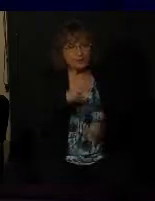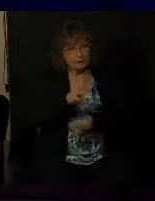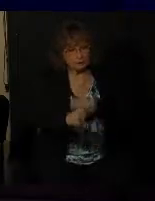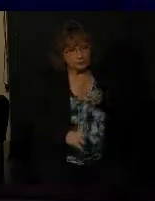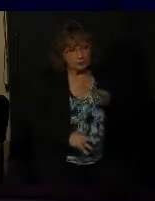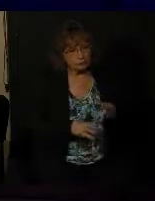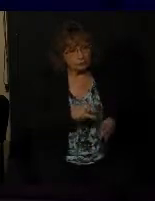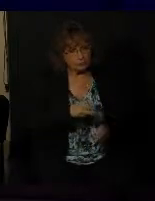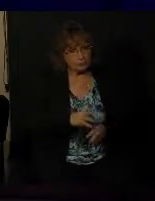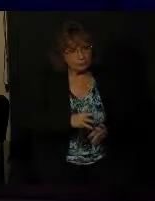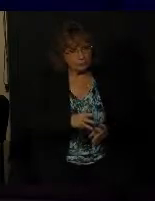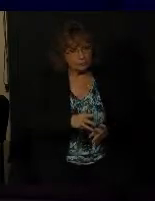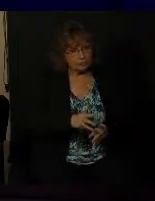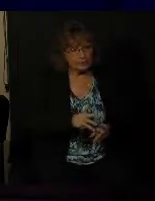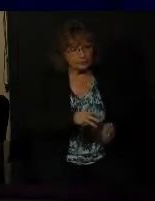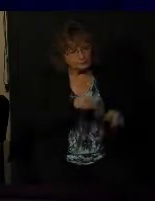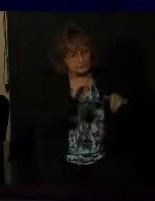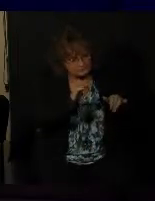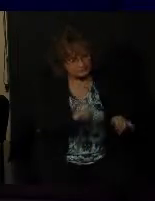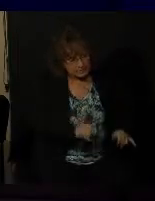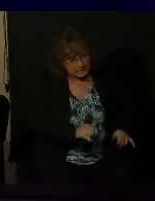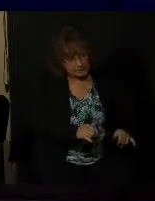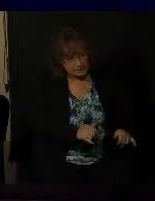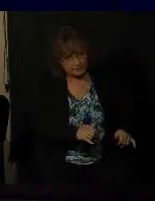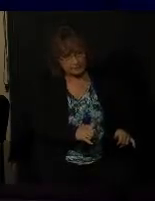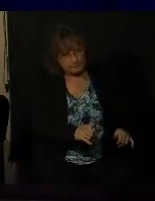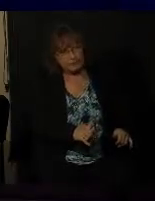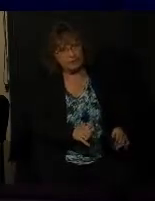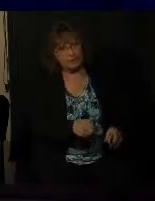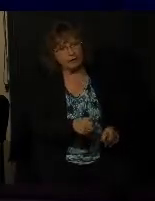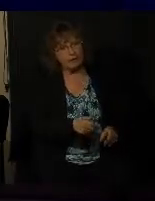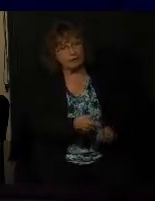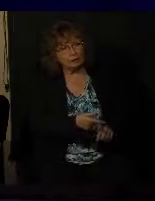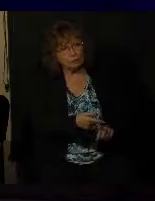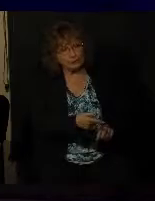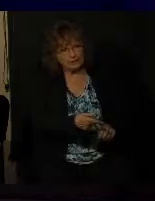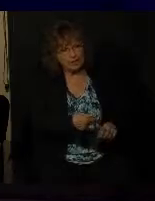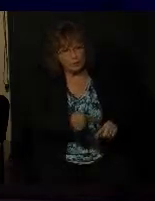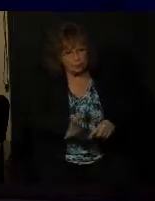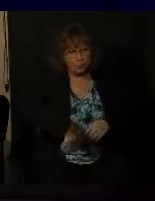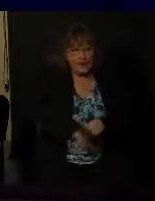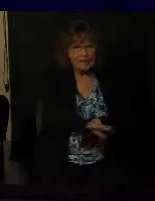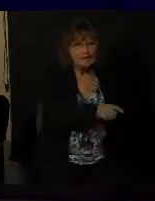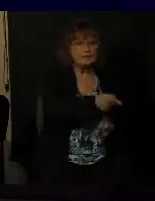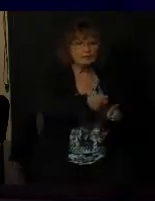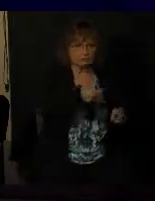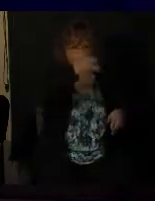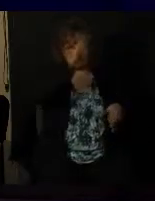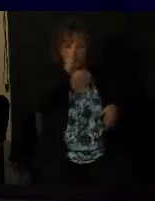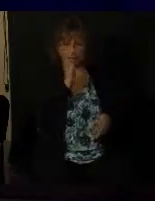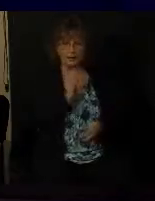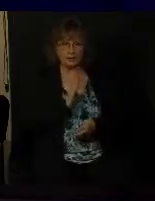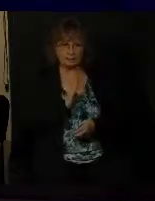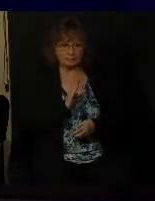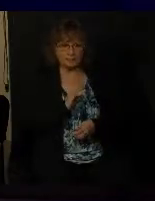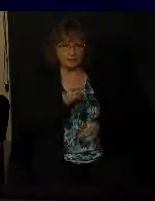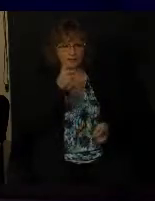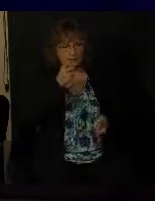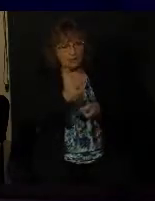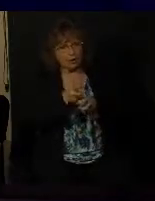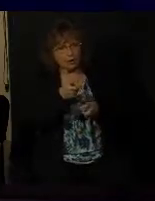Jesus Christ. My wife grew up, and she would tell you, she grew up, they didn't go to church. It wasn't a Christian